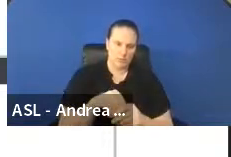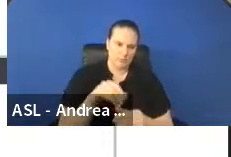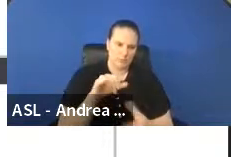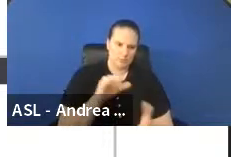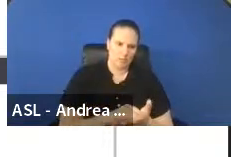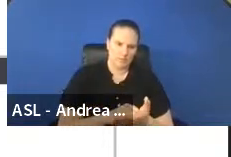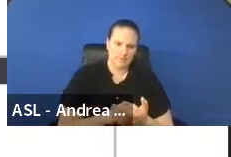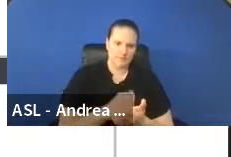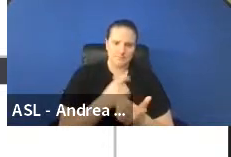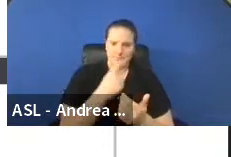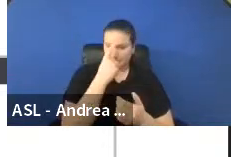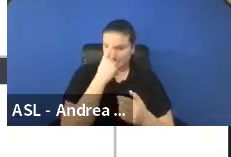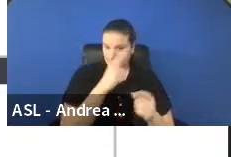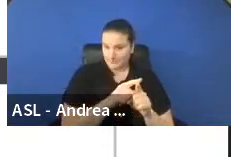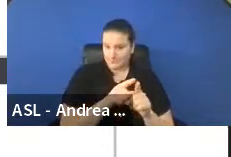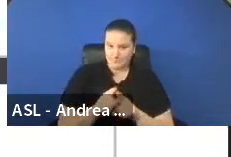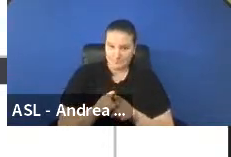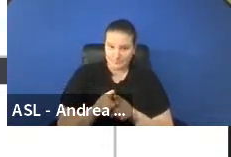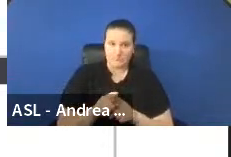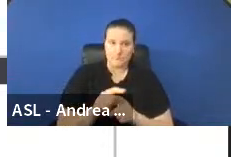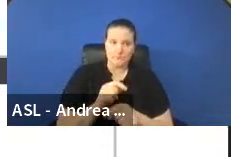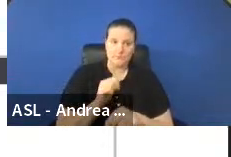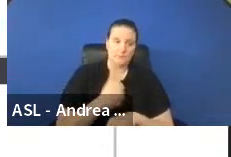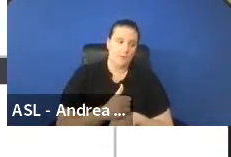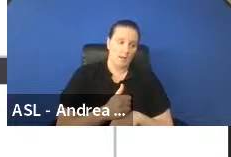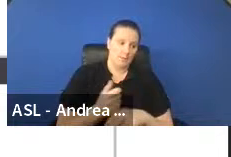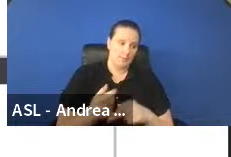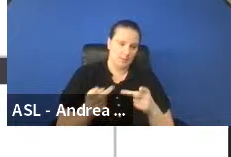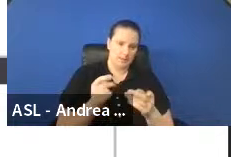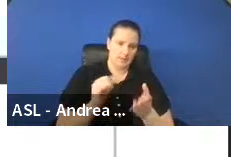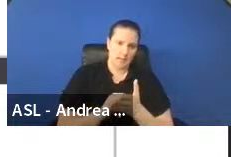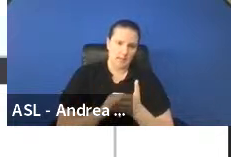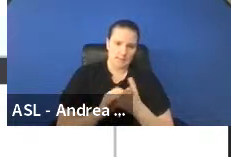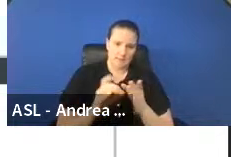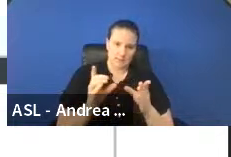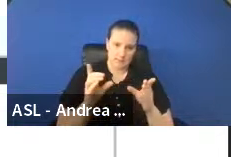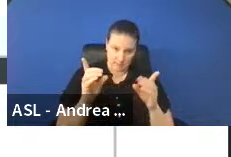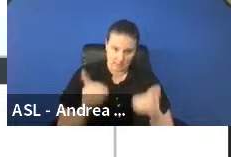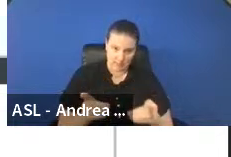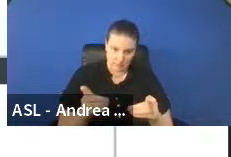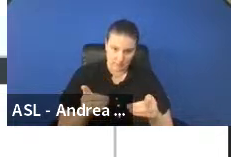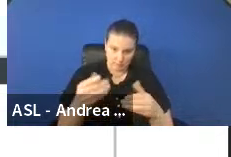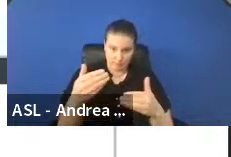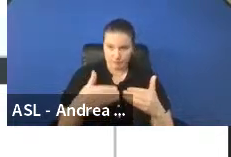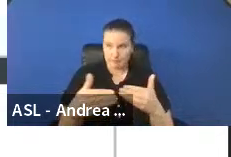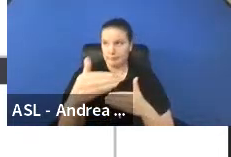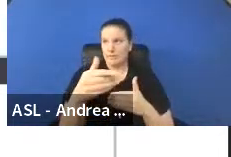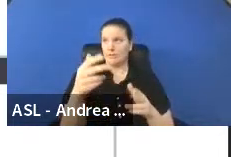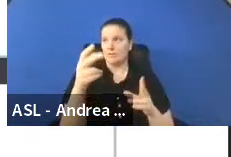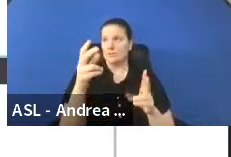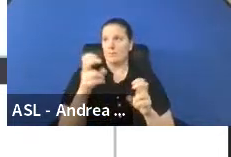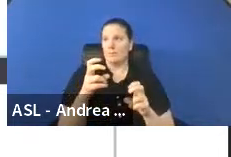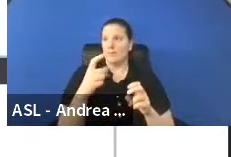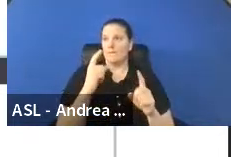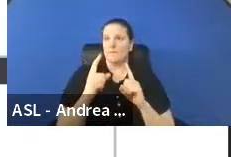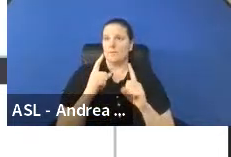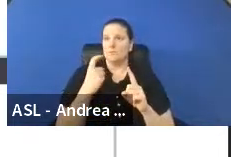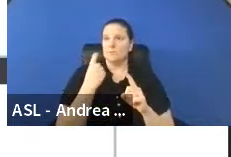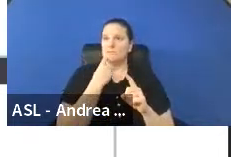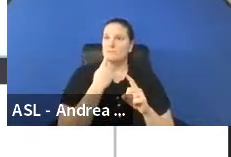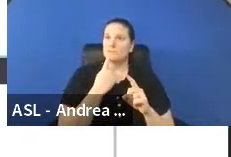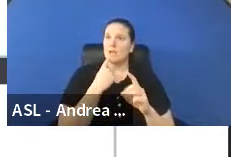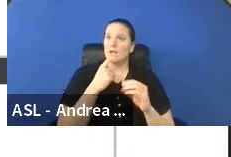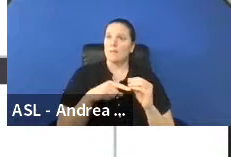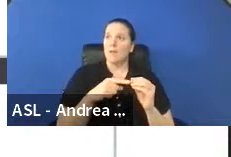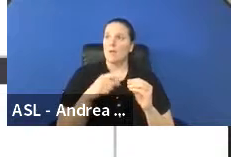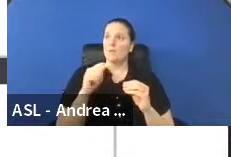think also set in place those decisions that are forthcoming. The topic conversation we just had about tolling, clearly